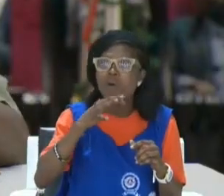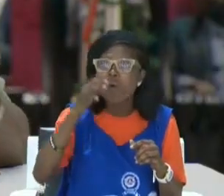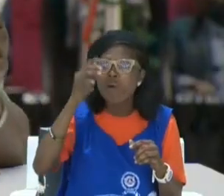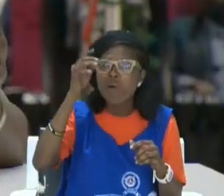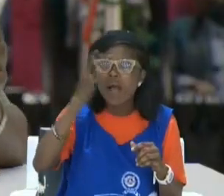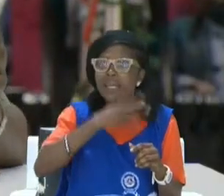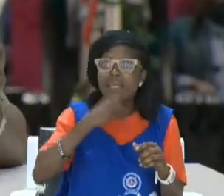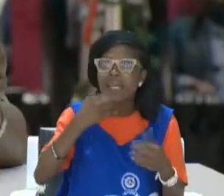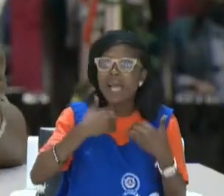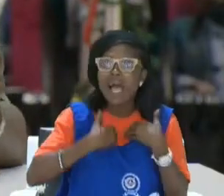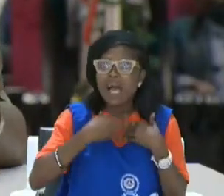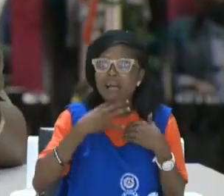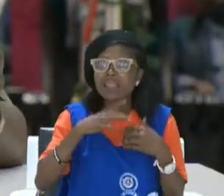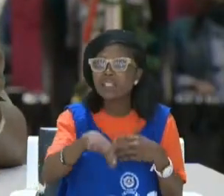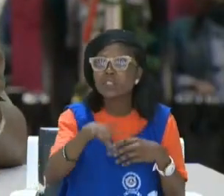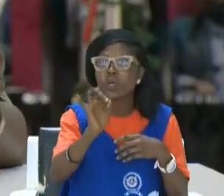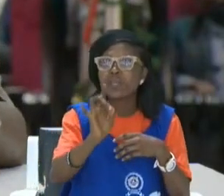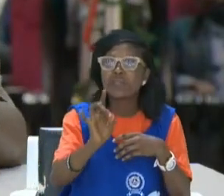they had a choice.